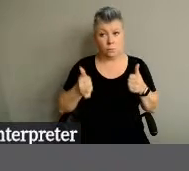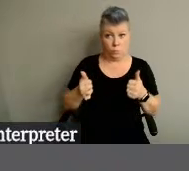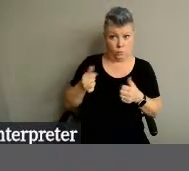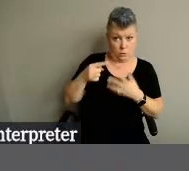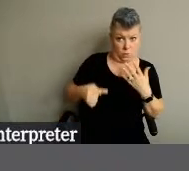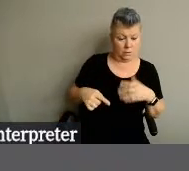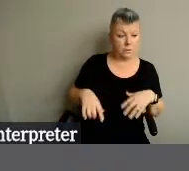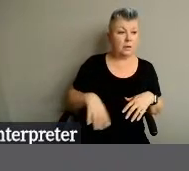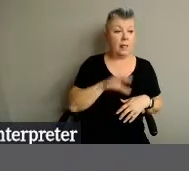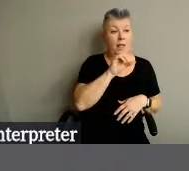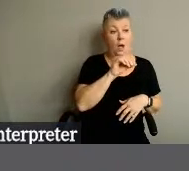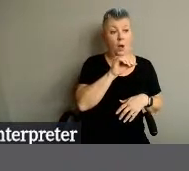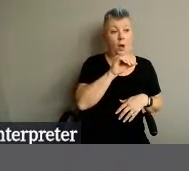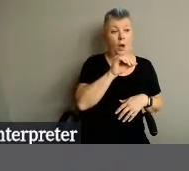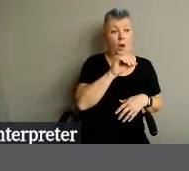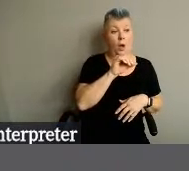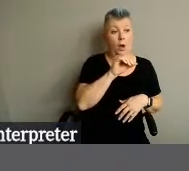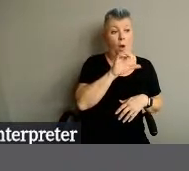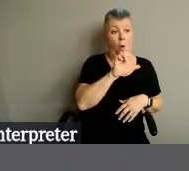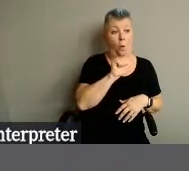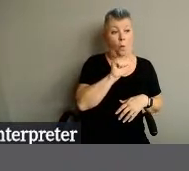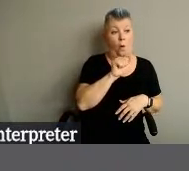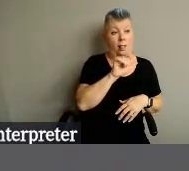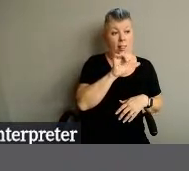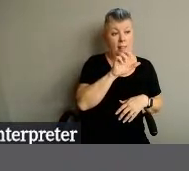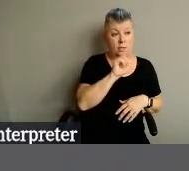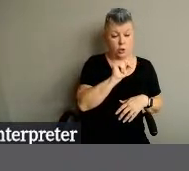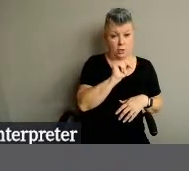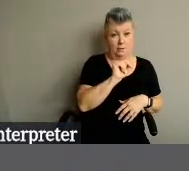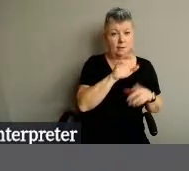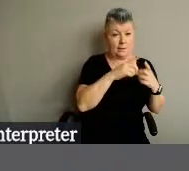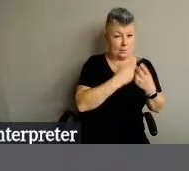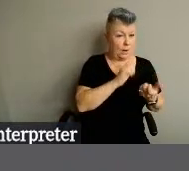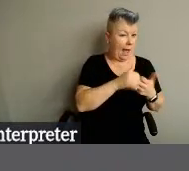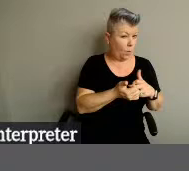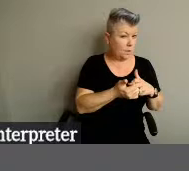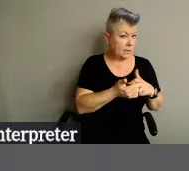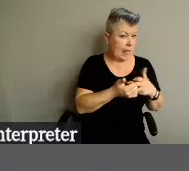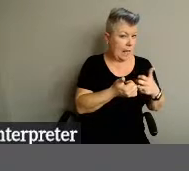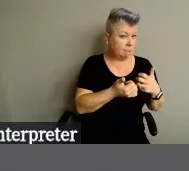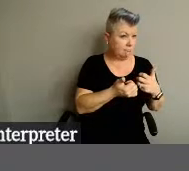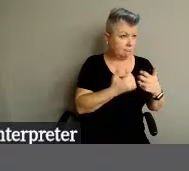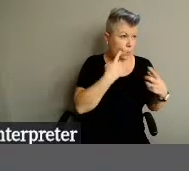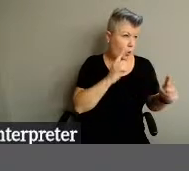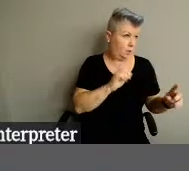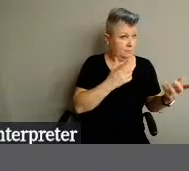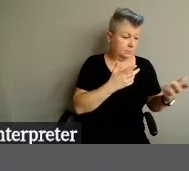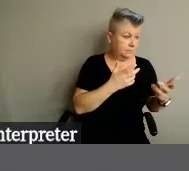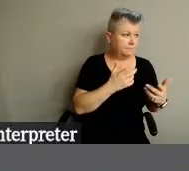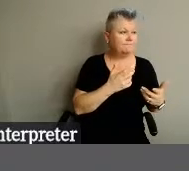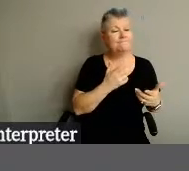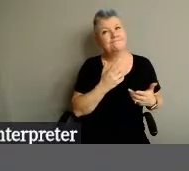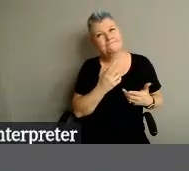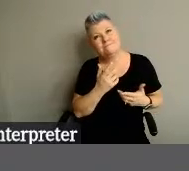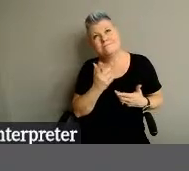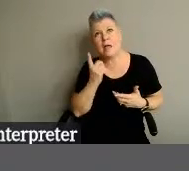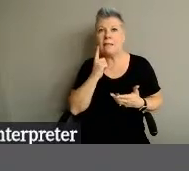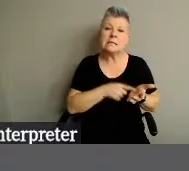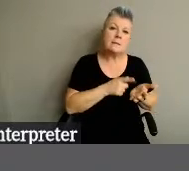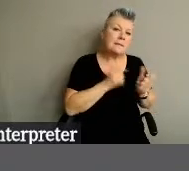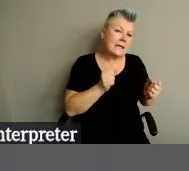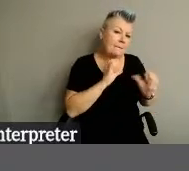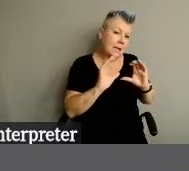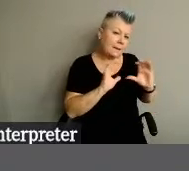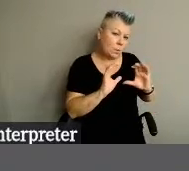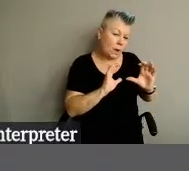The coalition districts. I think that sometimes it could be a communication of making